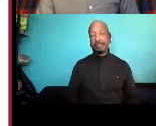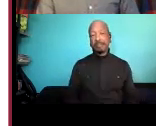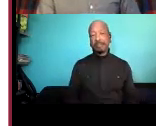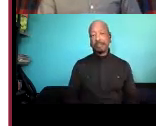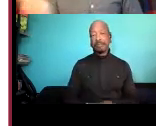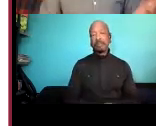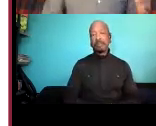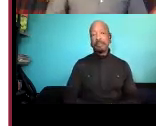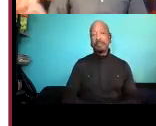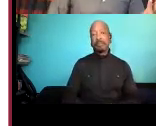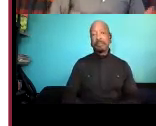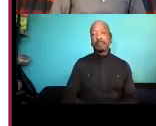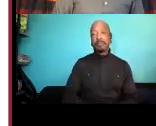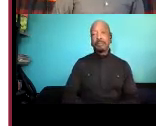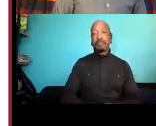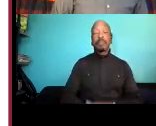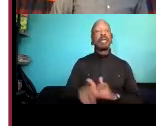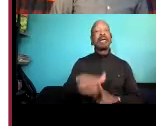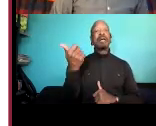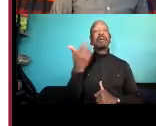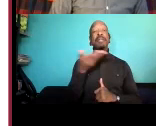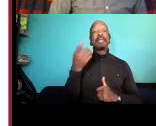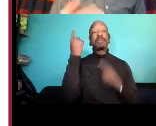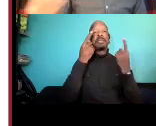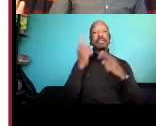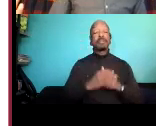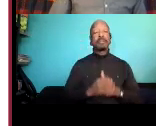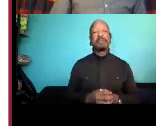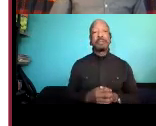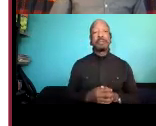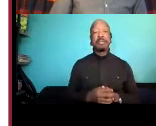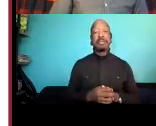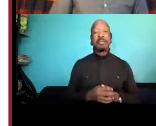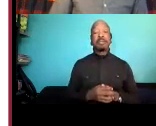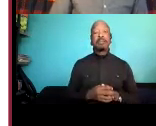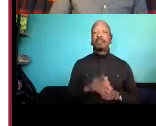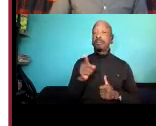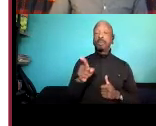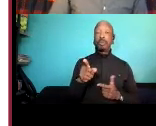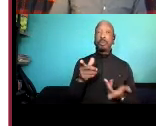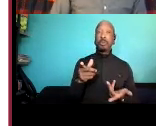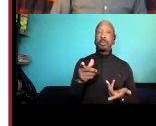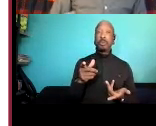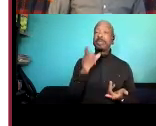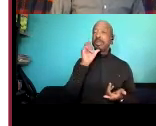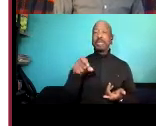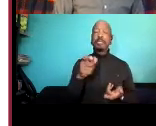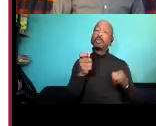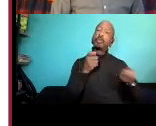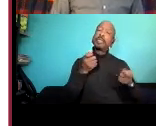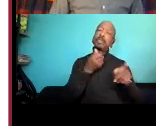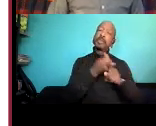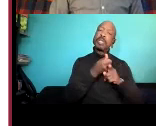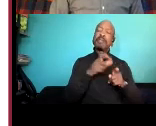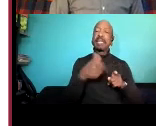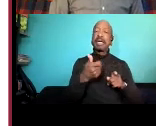Another thing is a consideration to take account of is you likely don't need to treat yourself and other worker owners